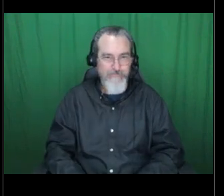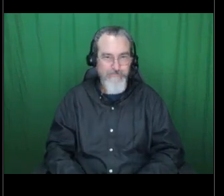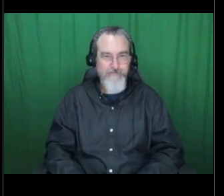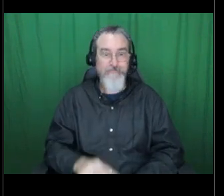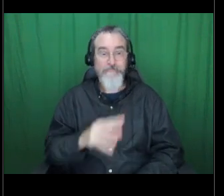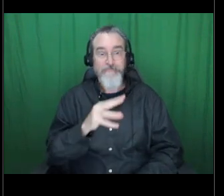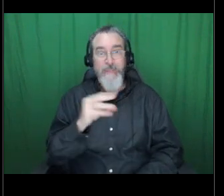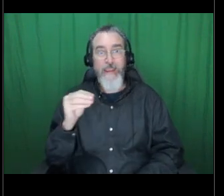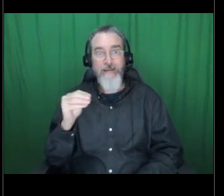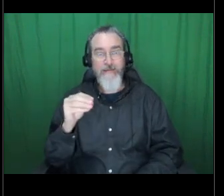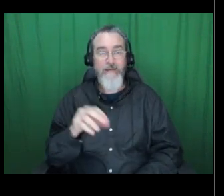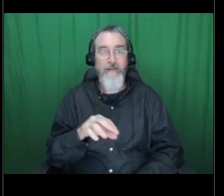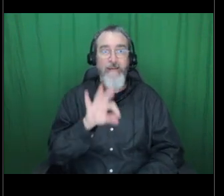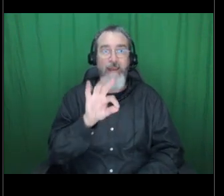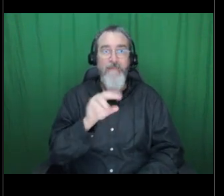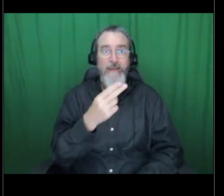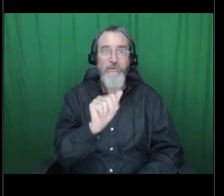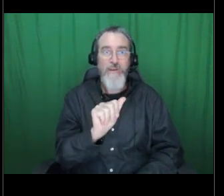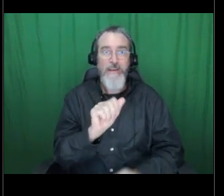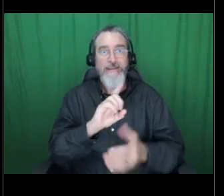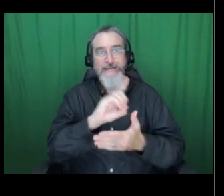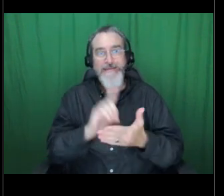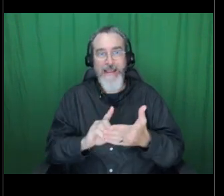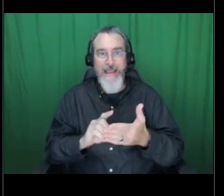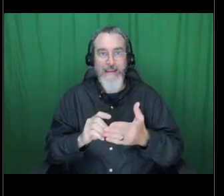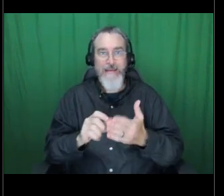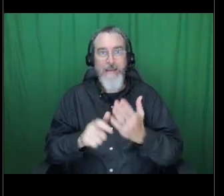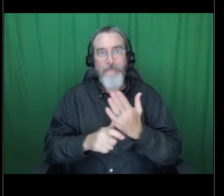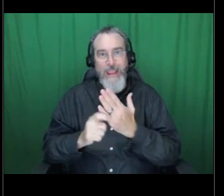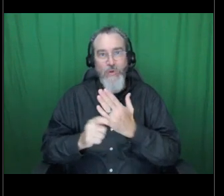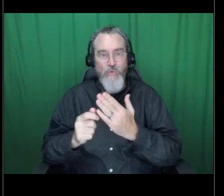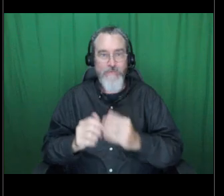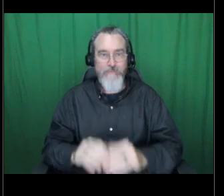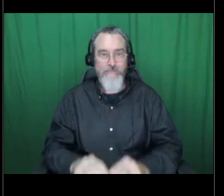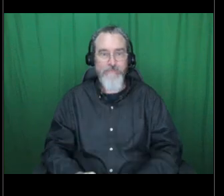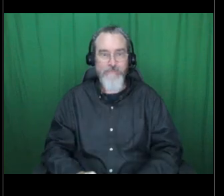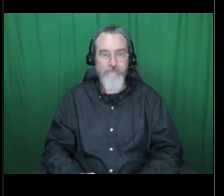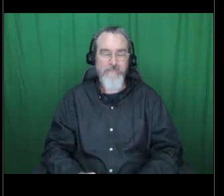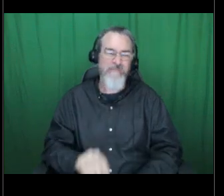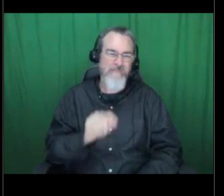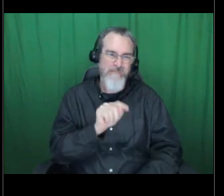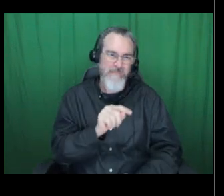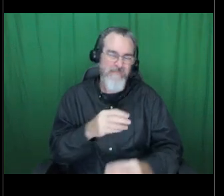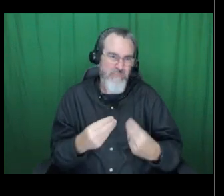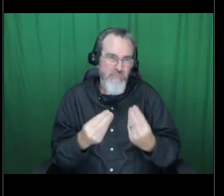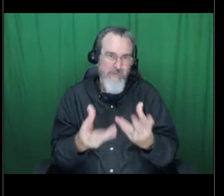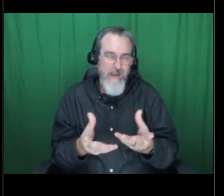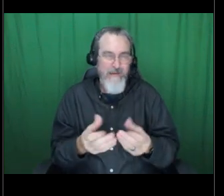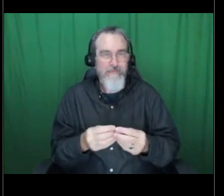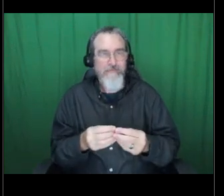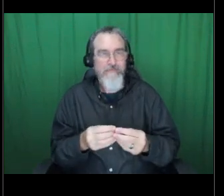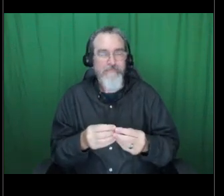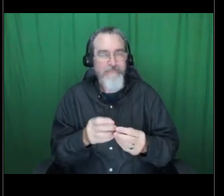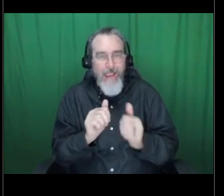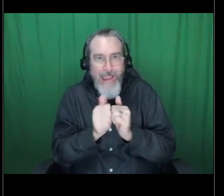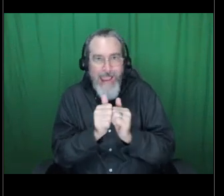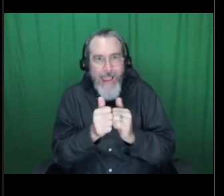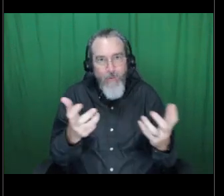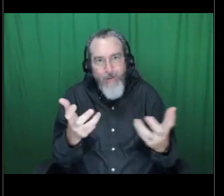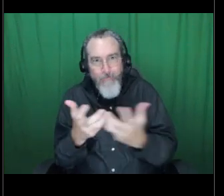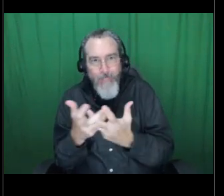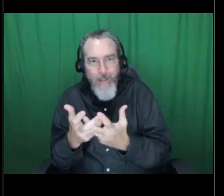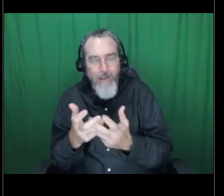and the FHA Design Manual for the guidance it provides about compliance with the